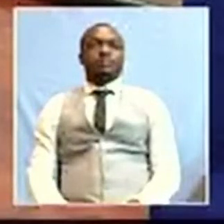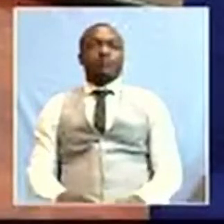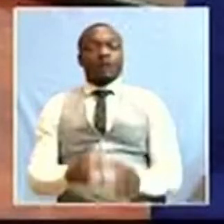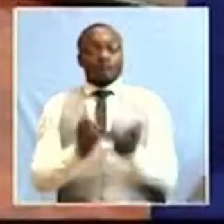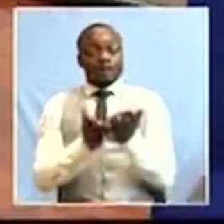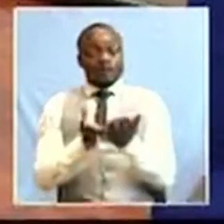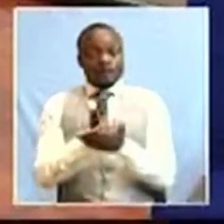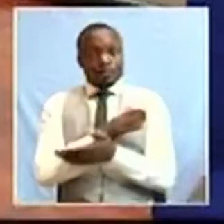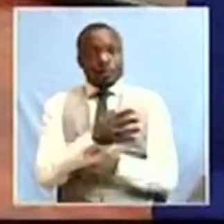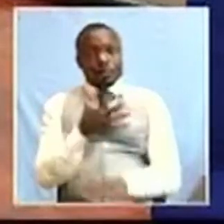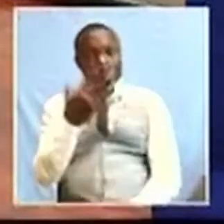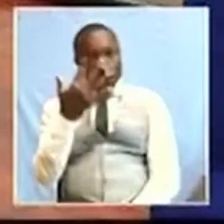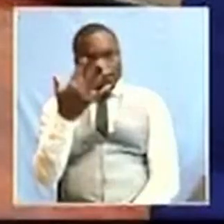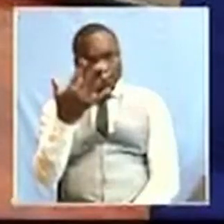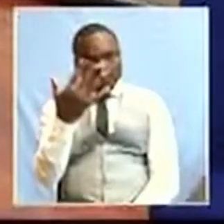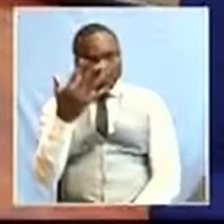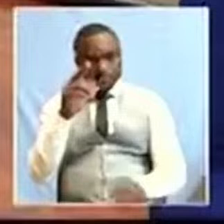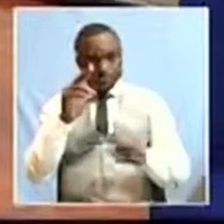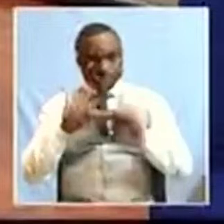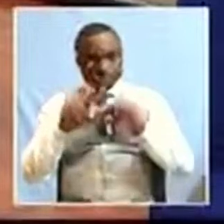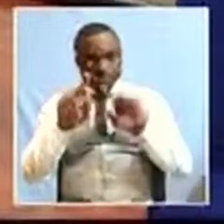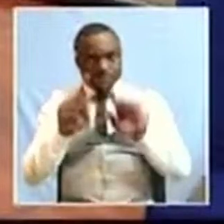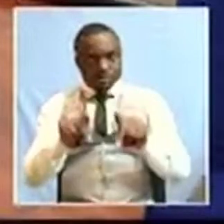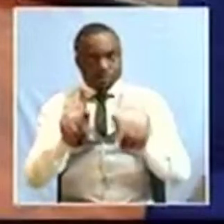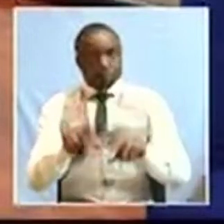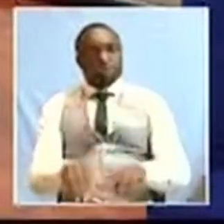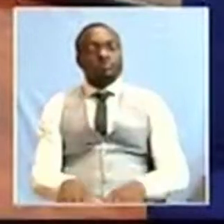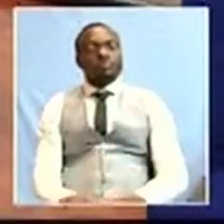Page 5, Chair.